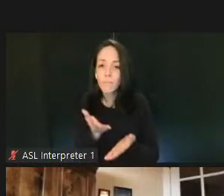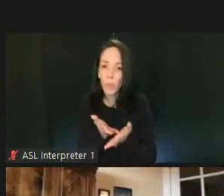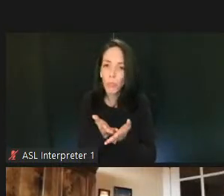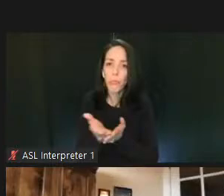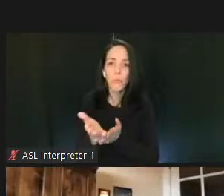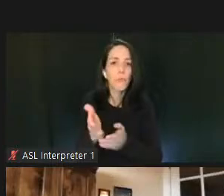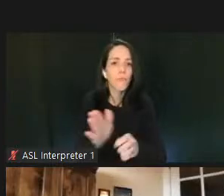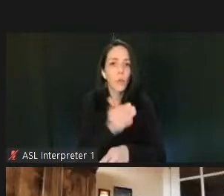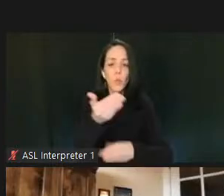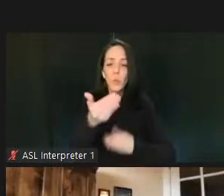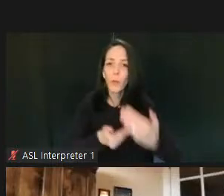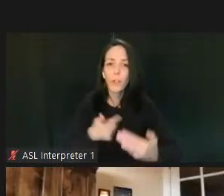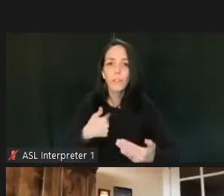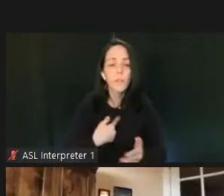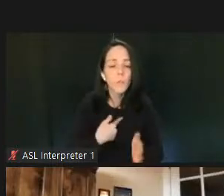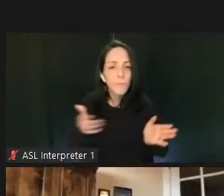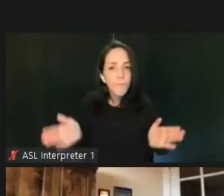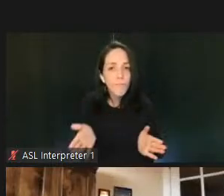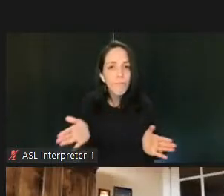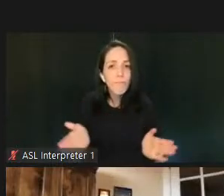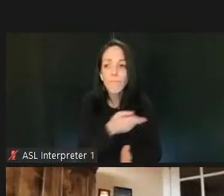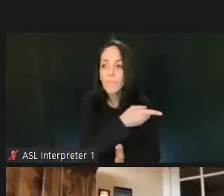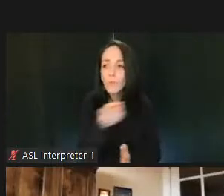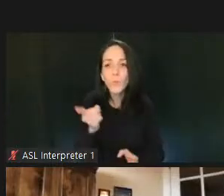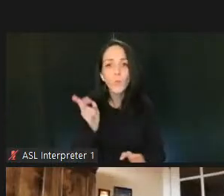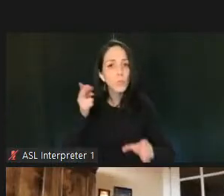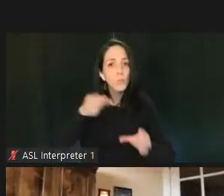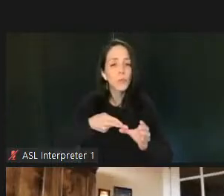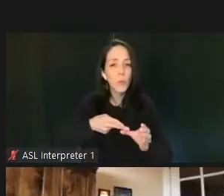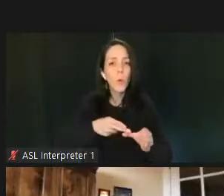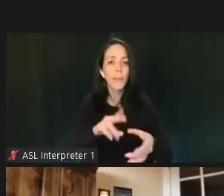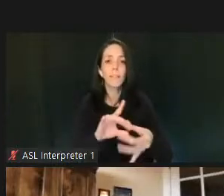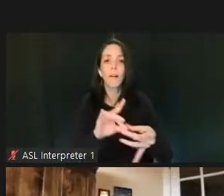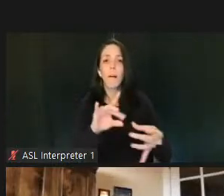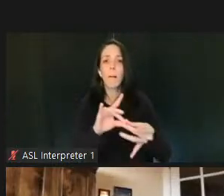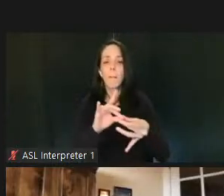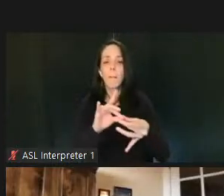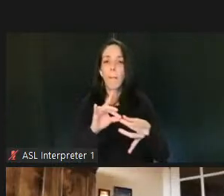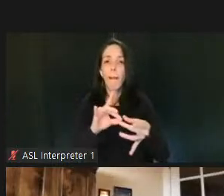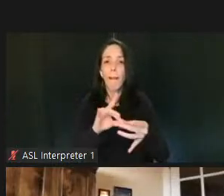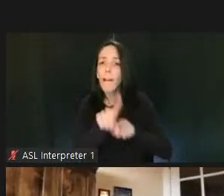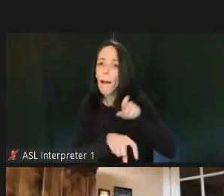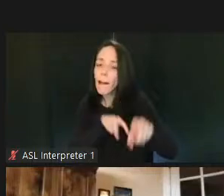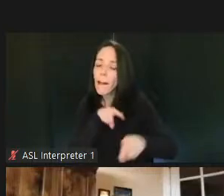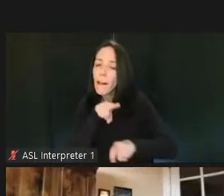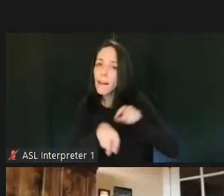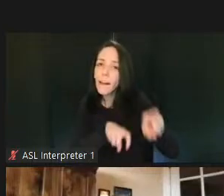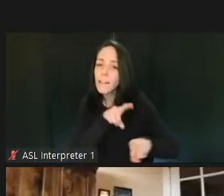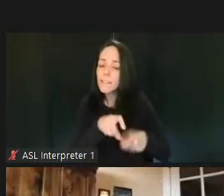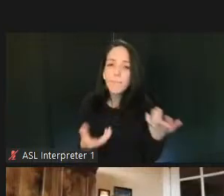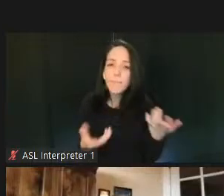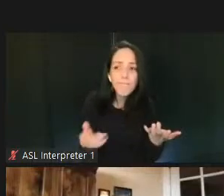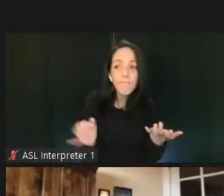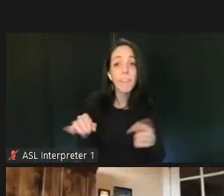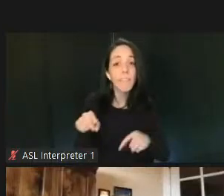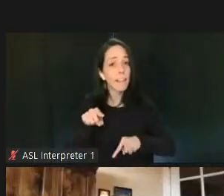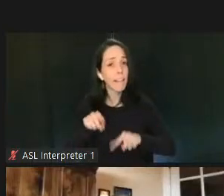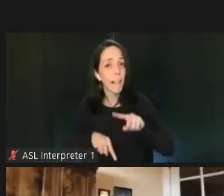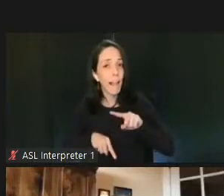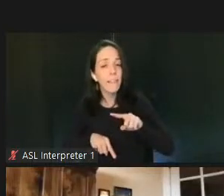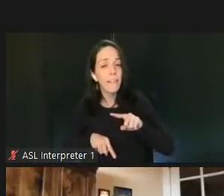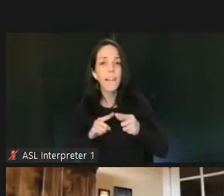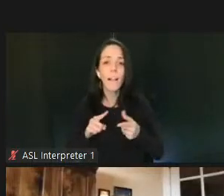We encourage folks to come in, ask questions. If you're not able to do so, then we